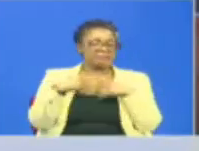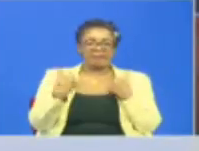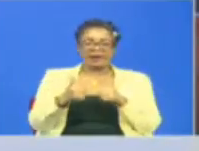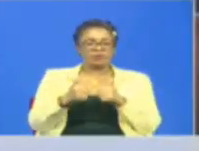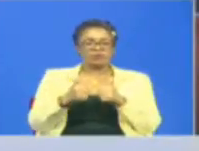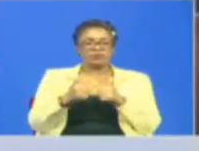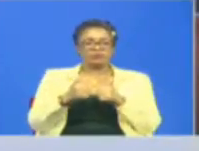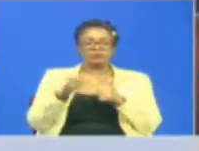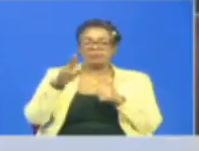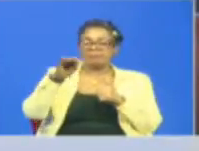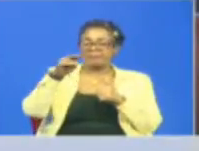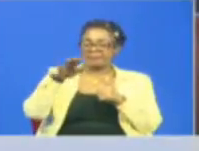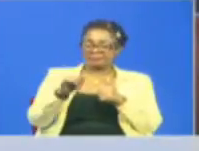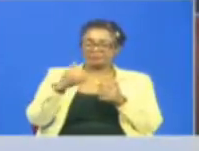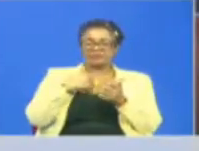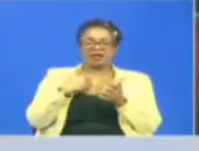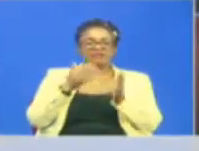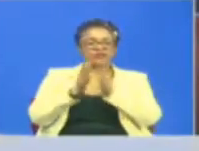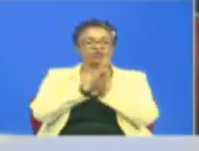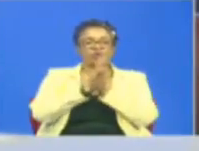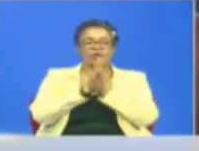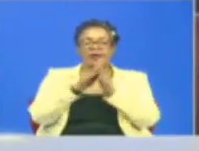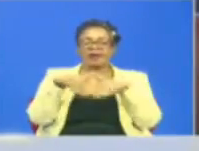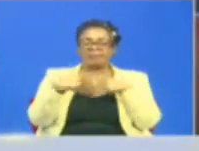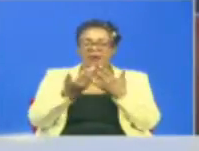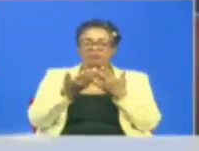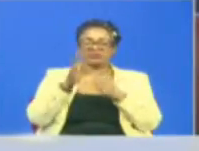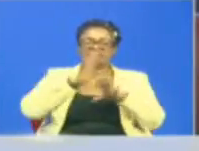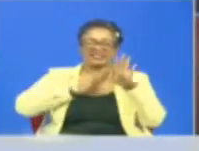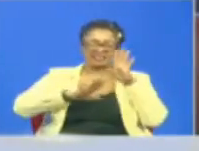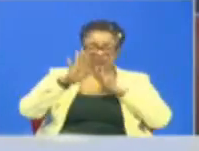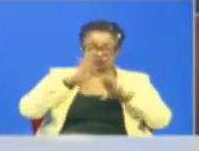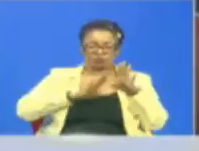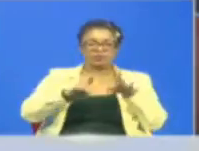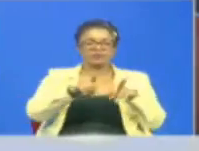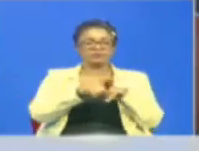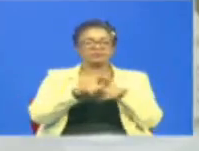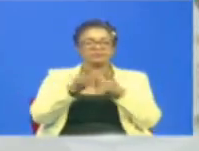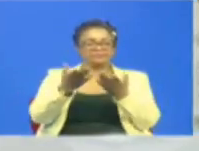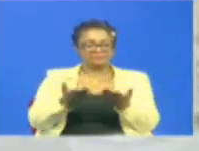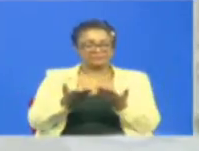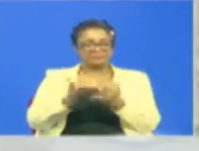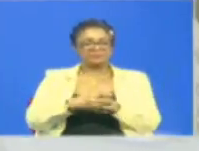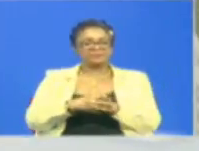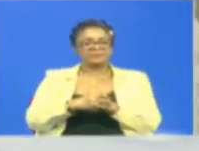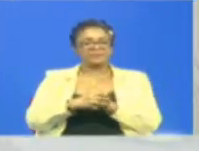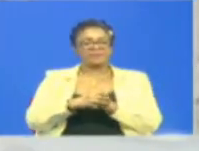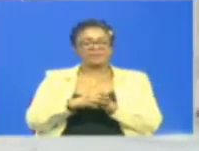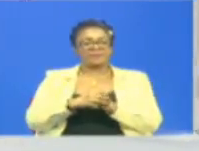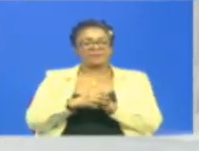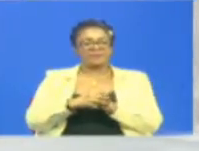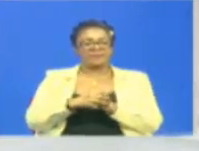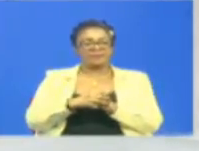Naoma Sampao brings us his story of devastation, but also determination.